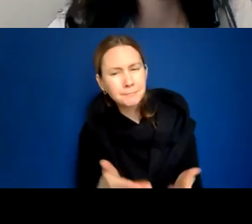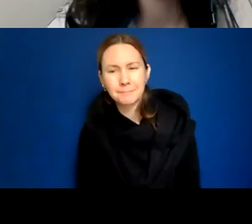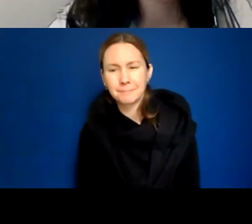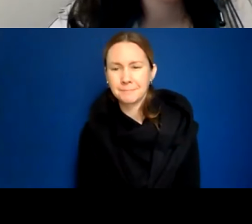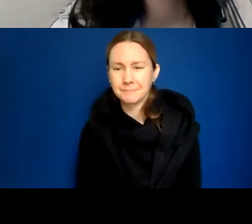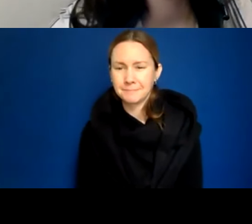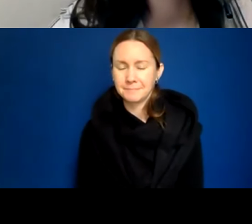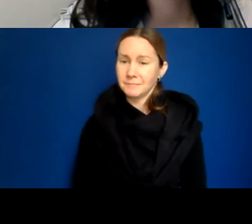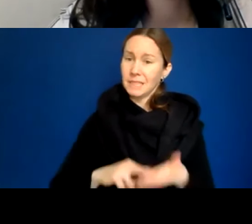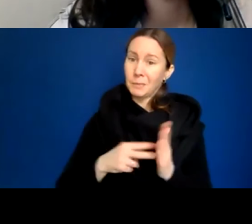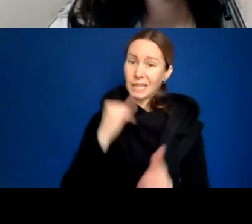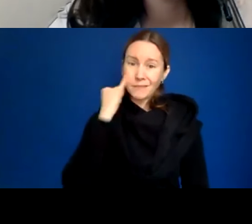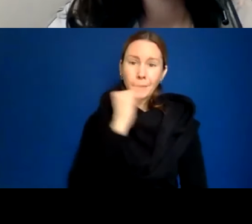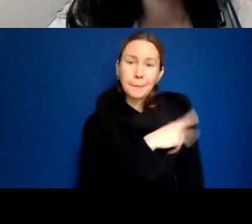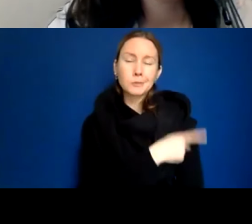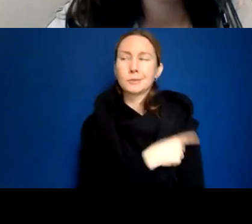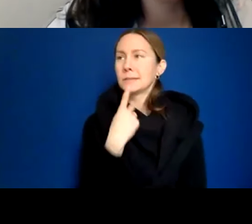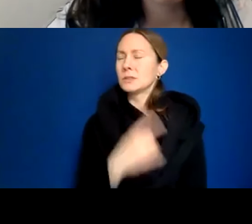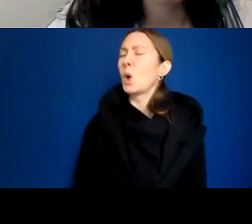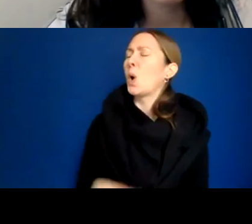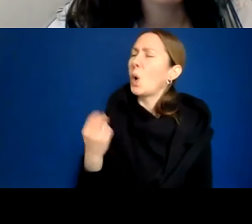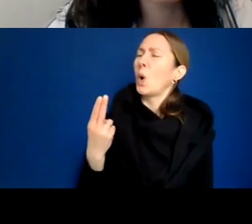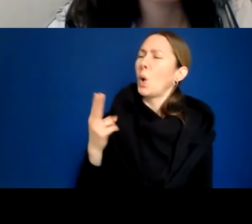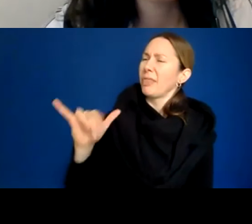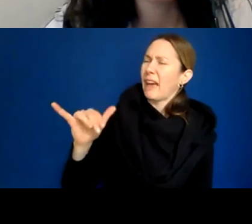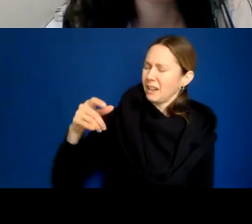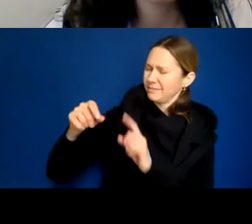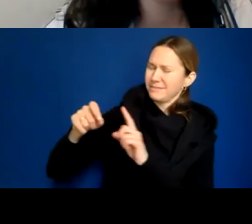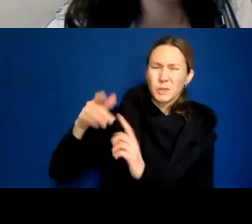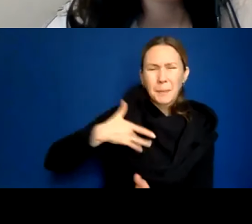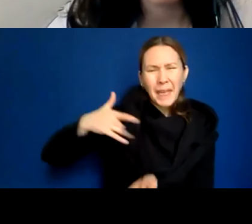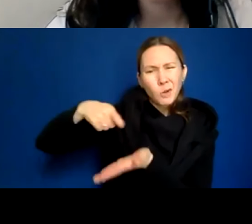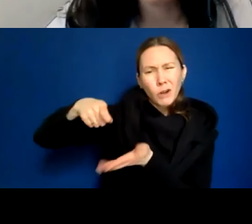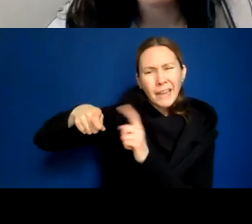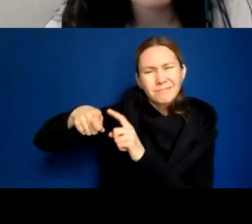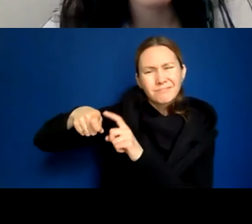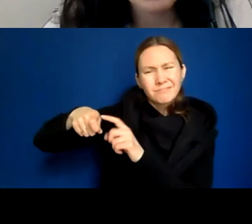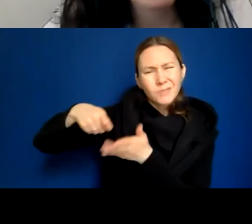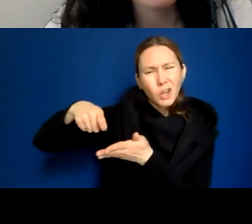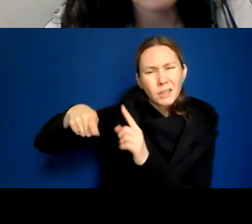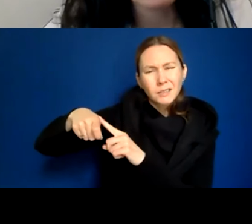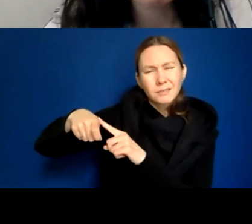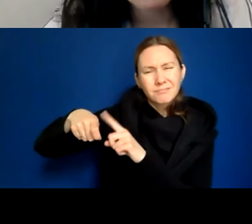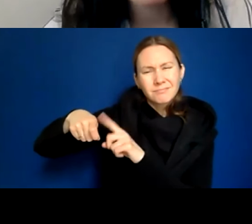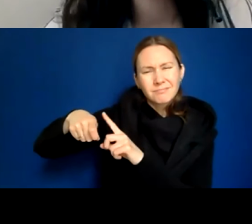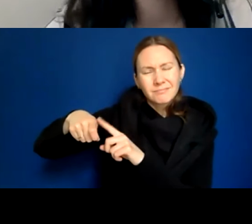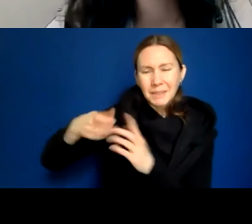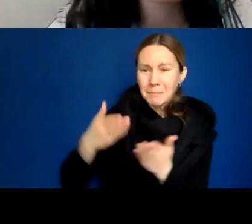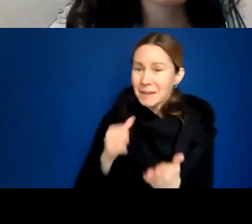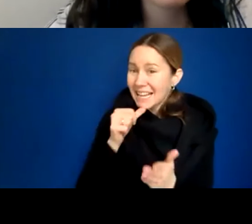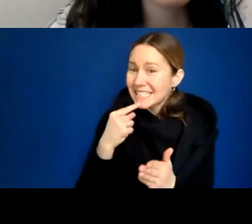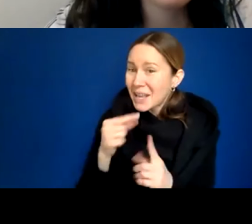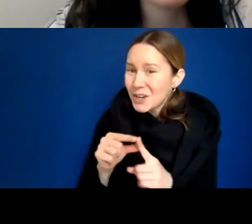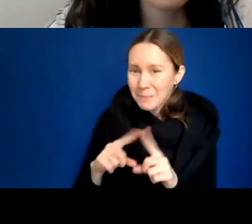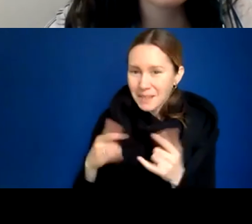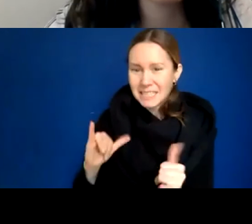So if a patient says something like, oh, you know, the thing you write with, they might not be saying the exact word, but they're still getting